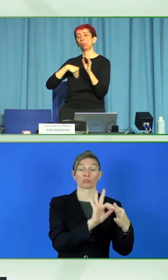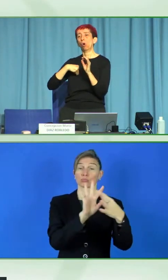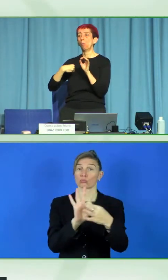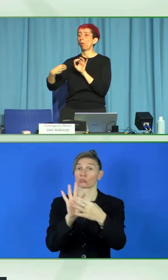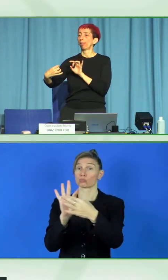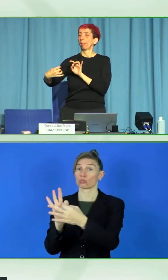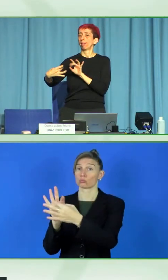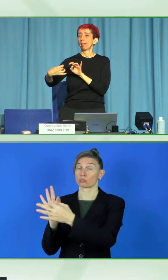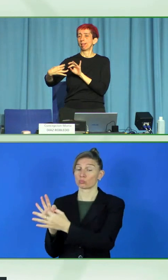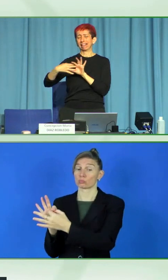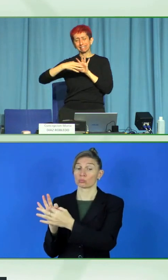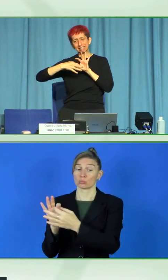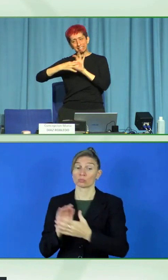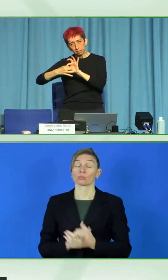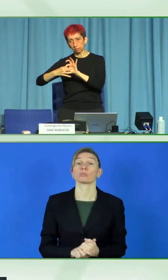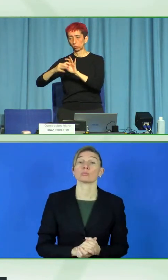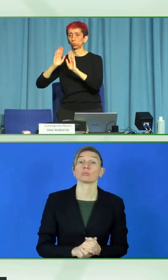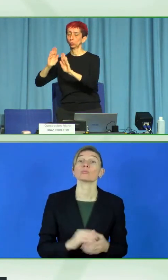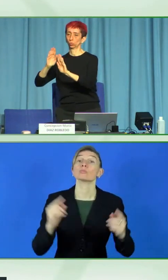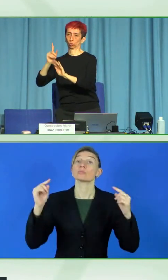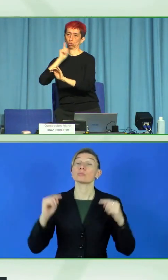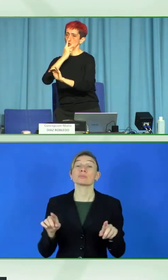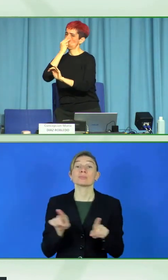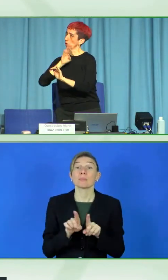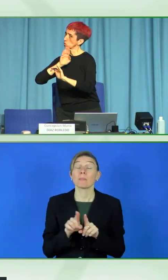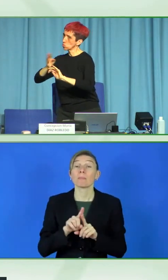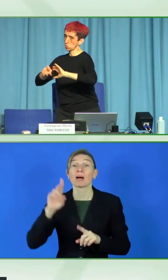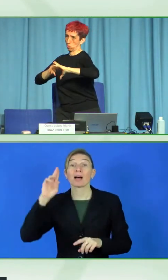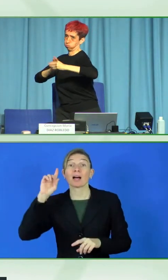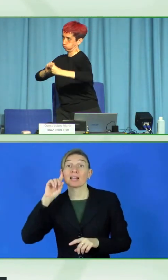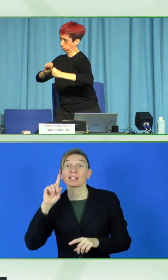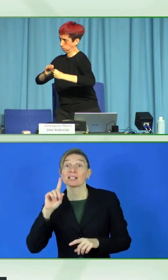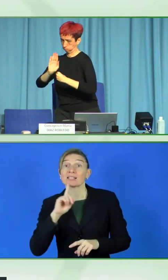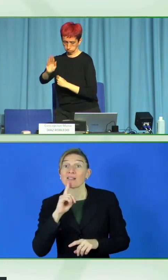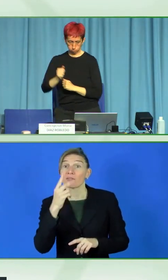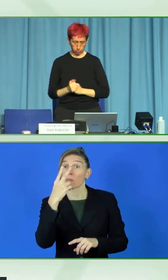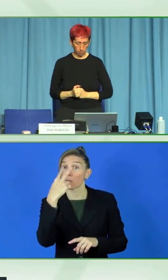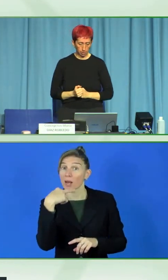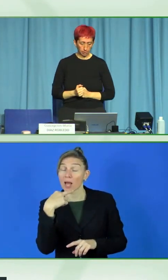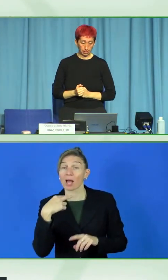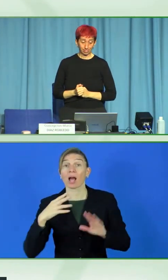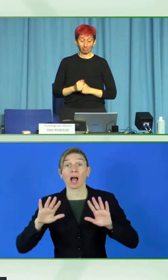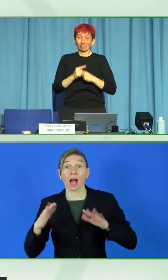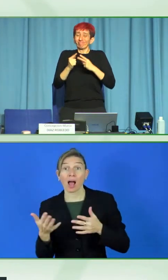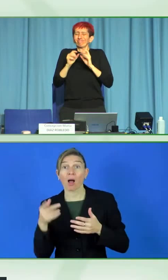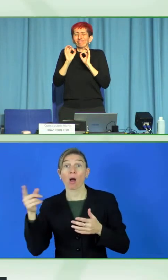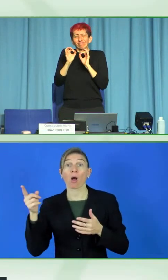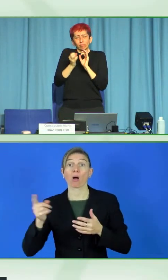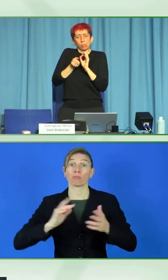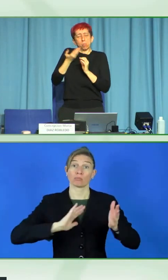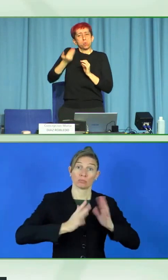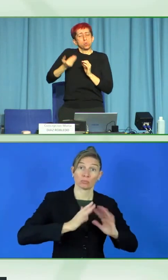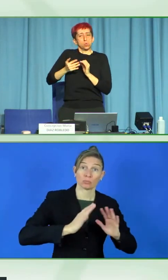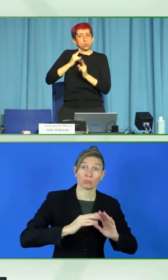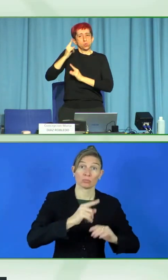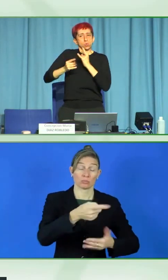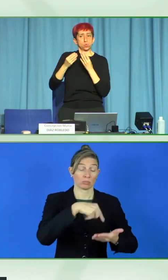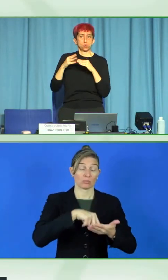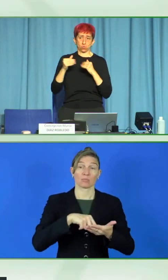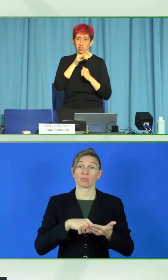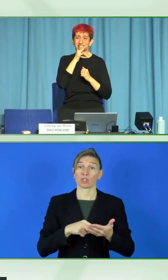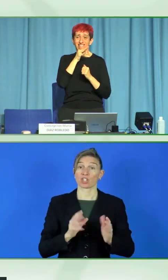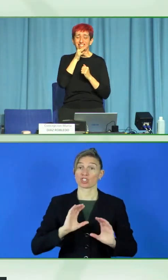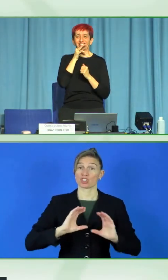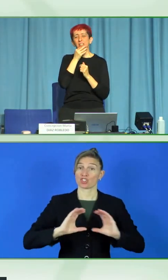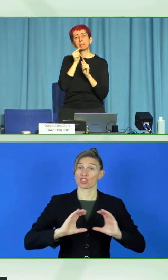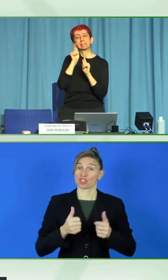by deaf-blind people via the chat system, so it's adapted to their needs, and it's